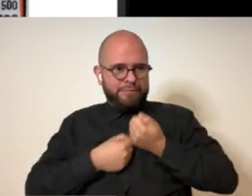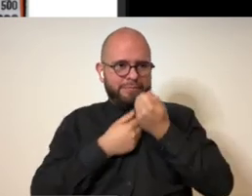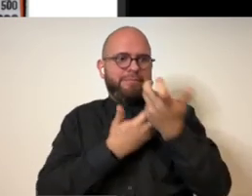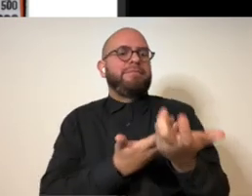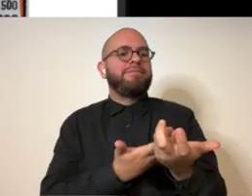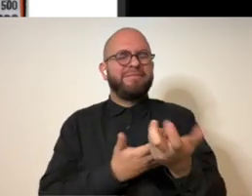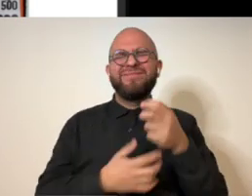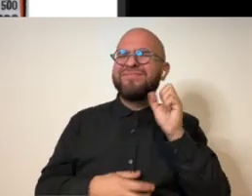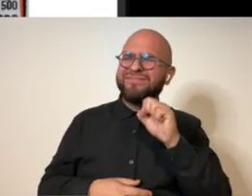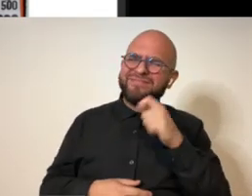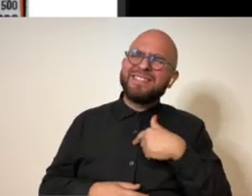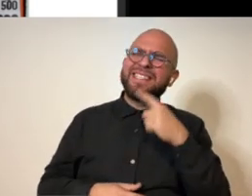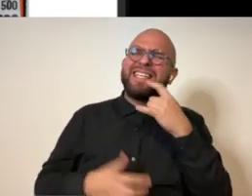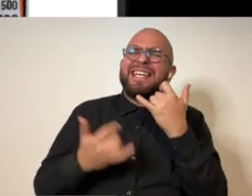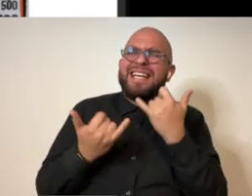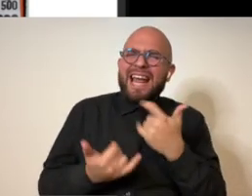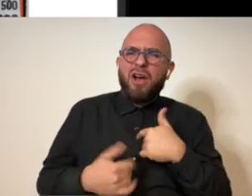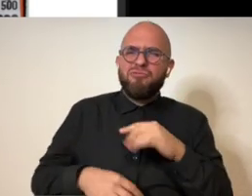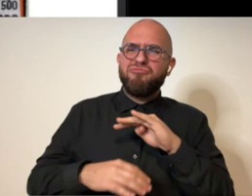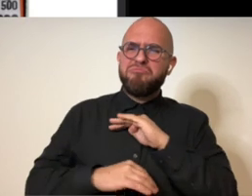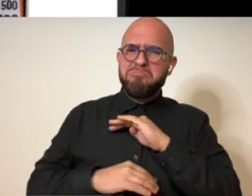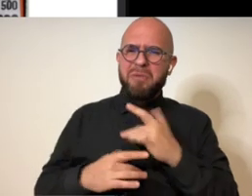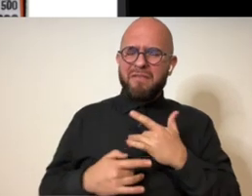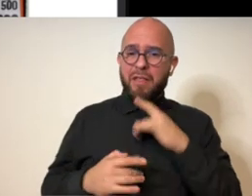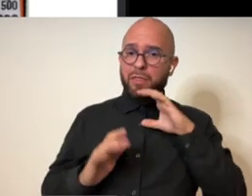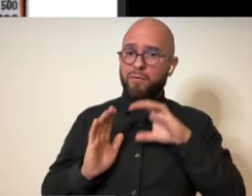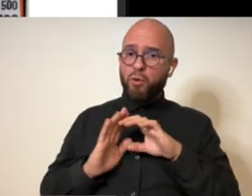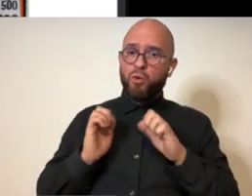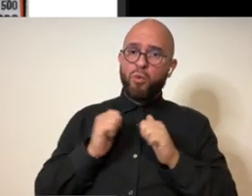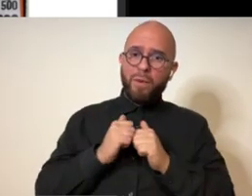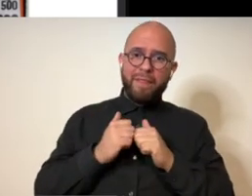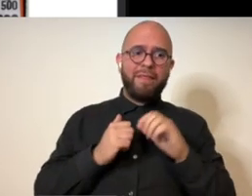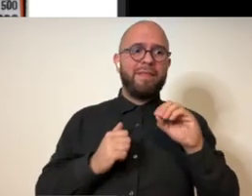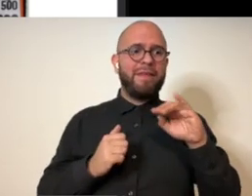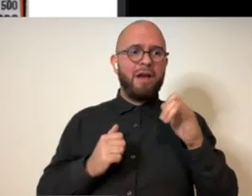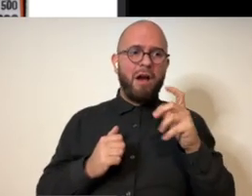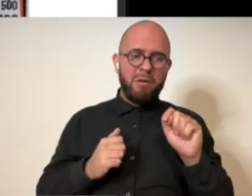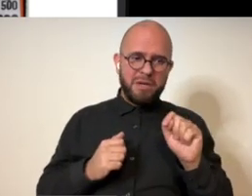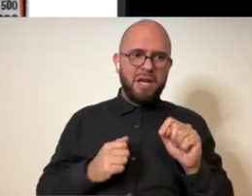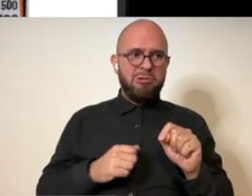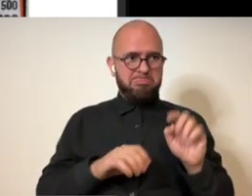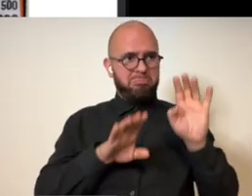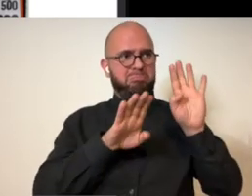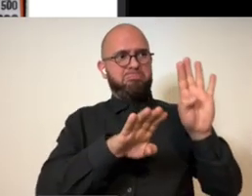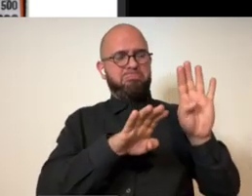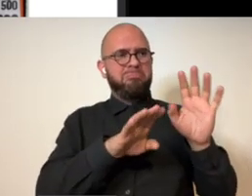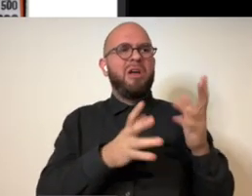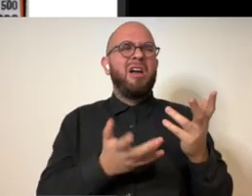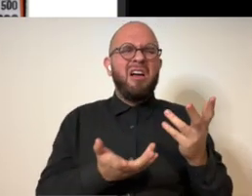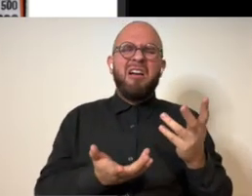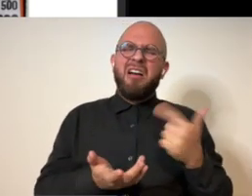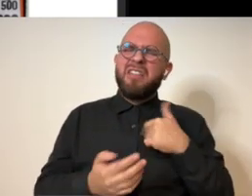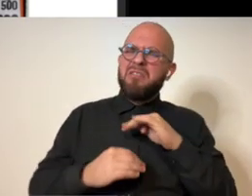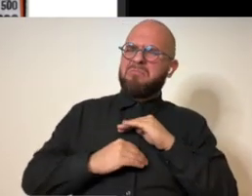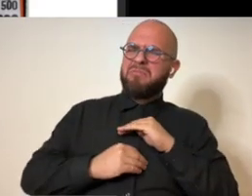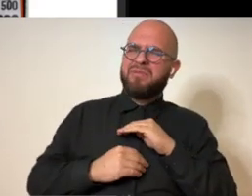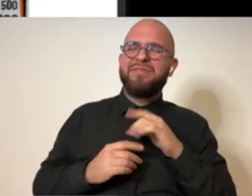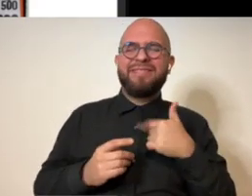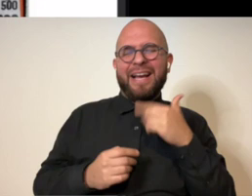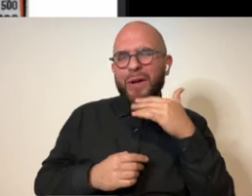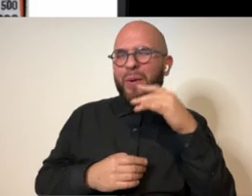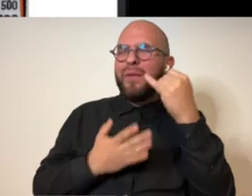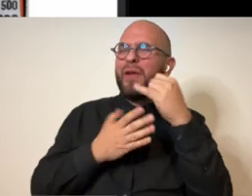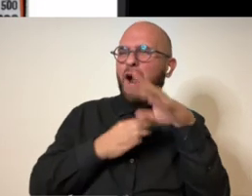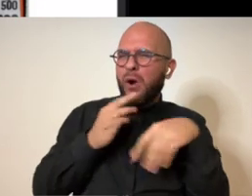are the conduit for the idea. And I think now I've settled on, I like having the photographs next to the object, even though that